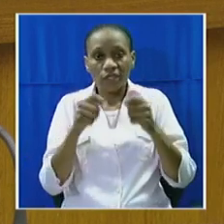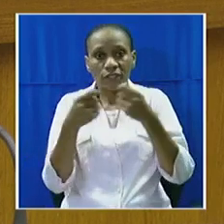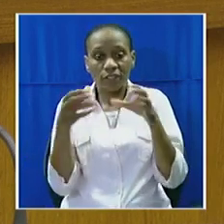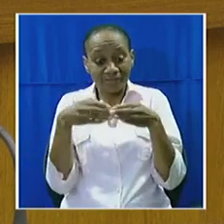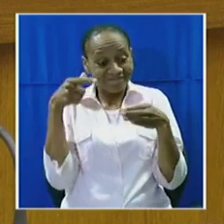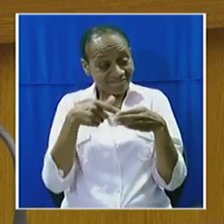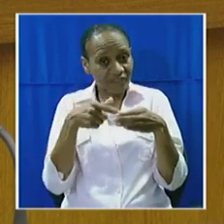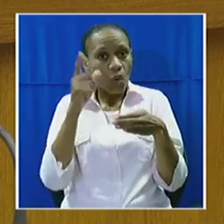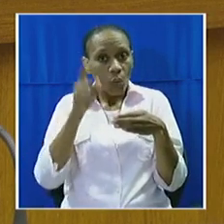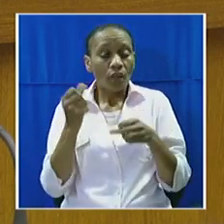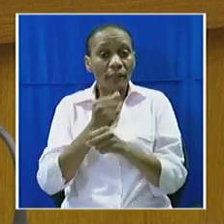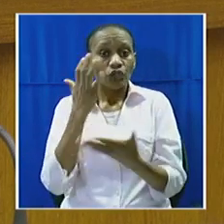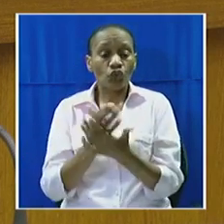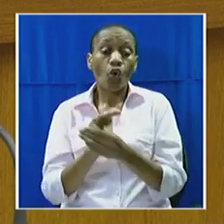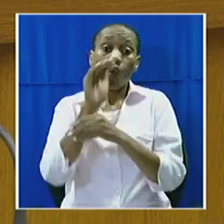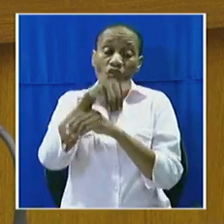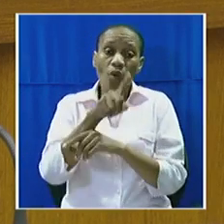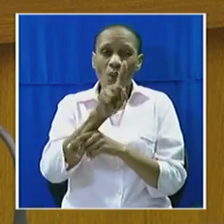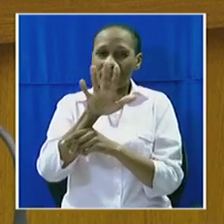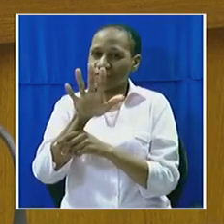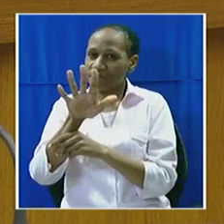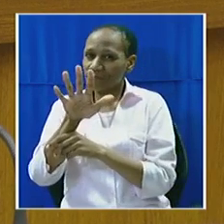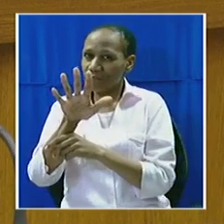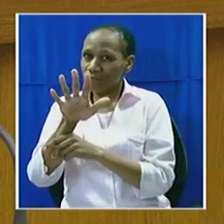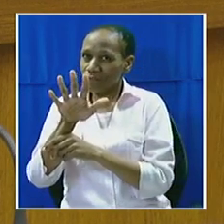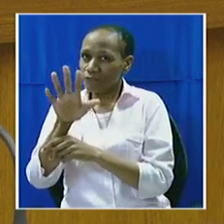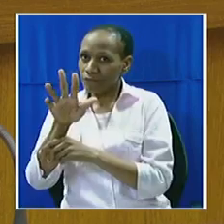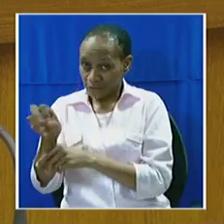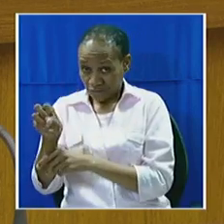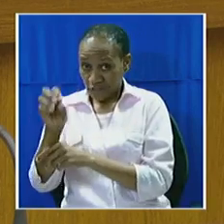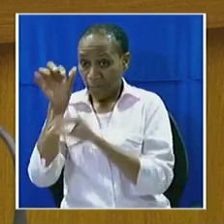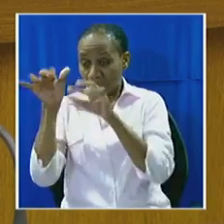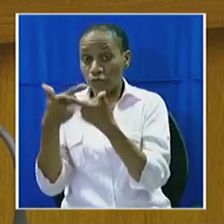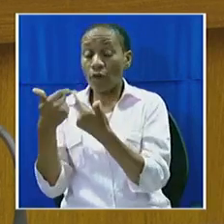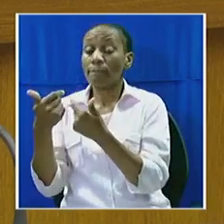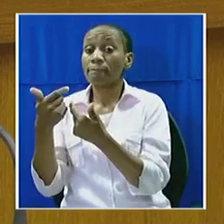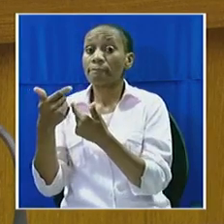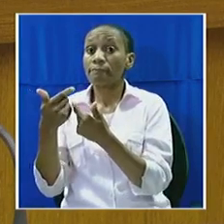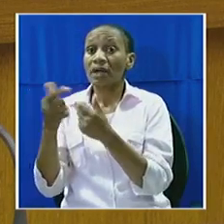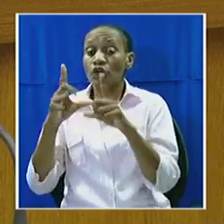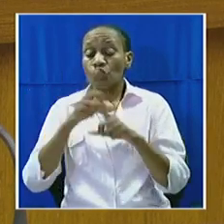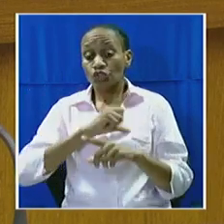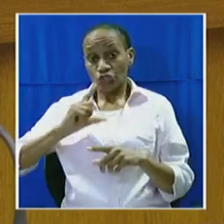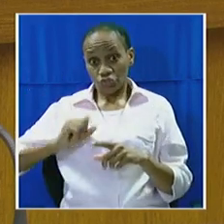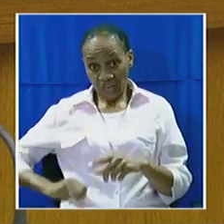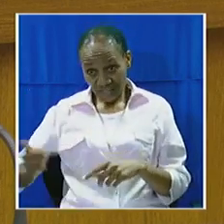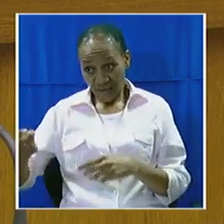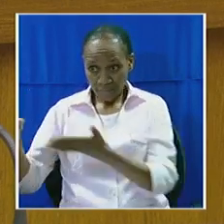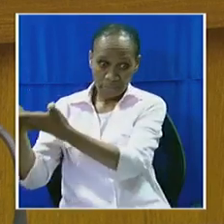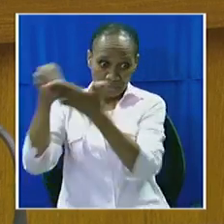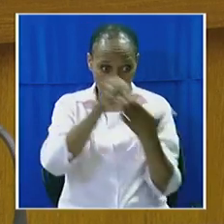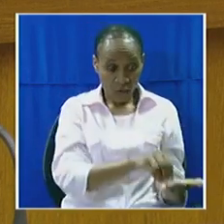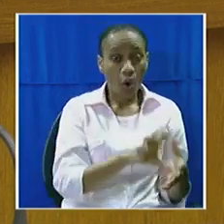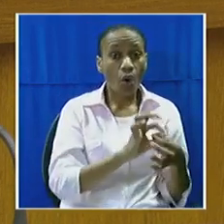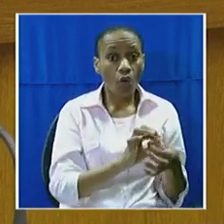to repatriate over 150 South Africans from Wuhan, China, the decision is